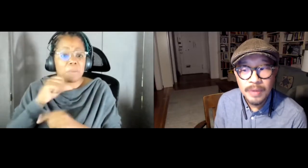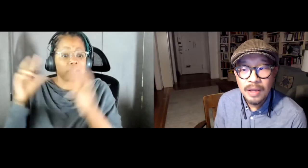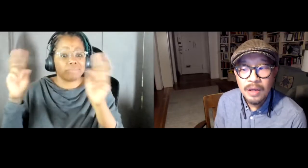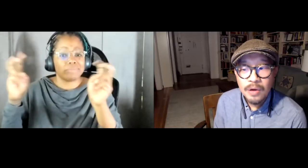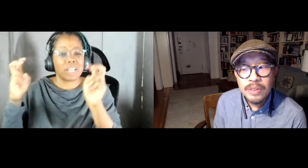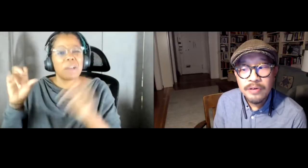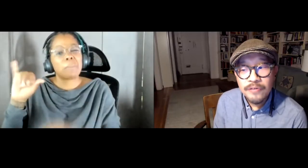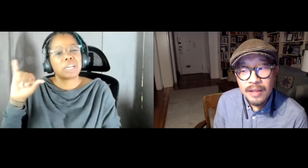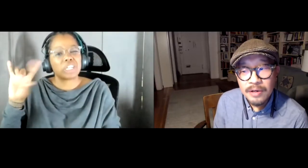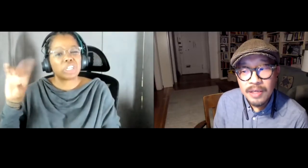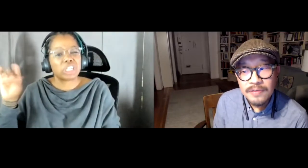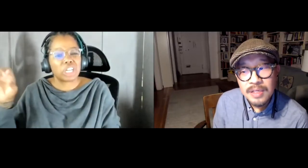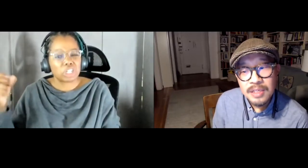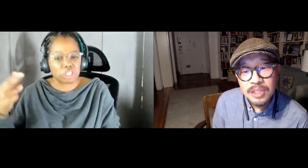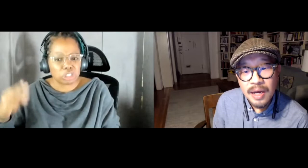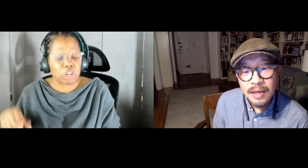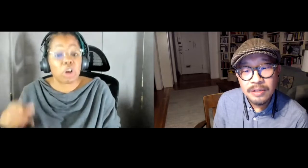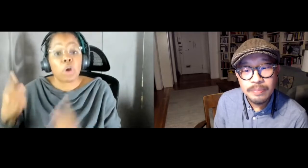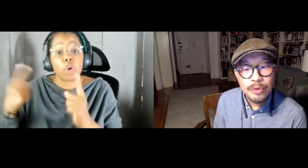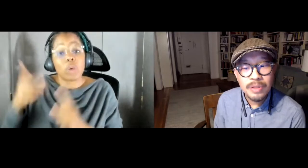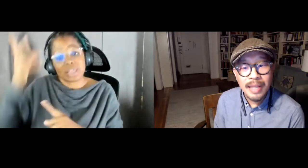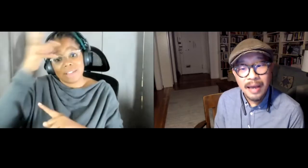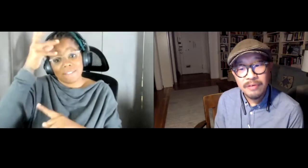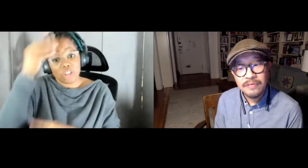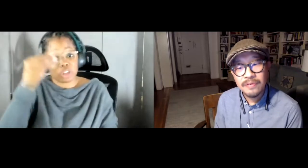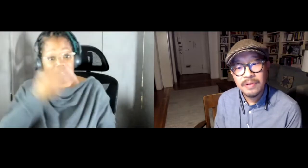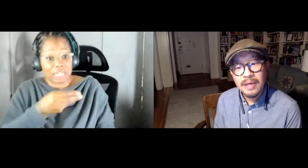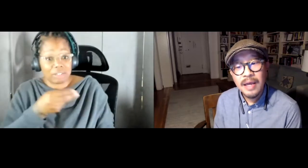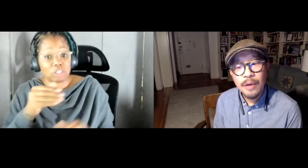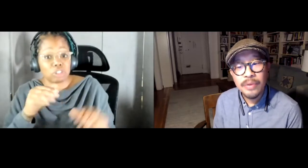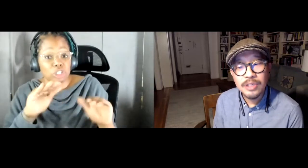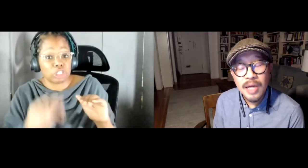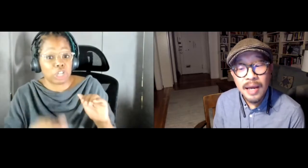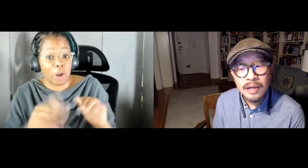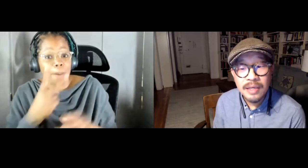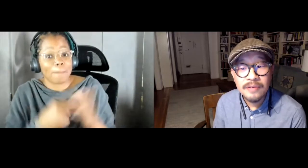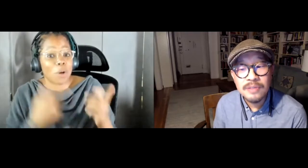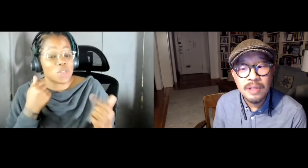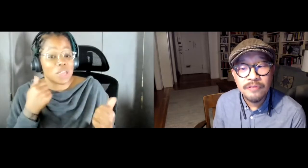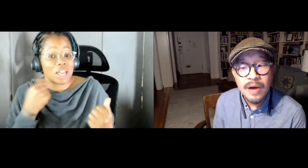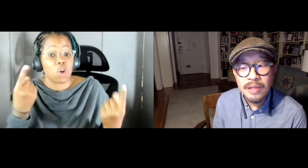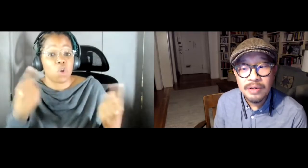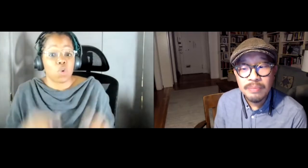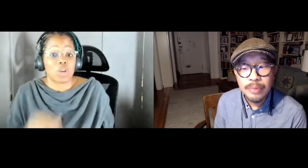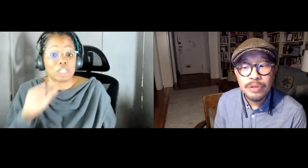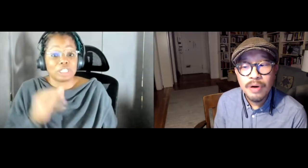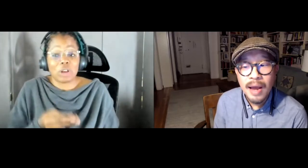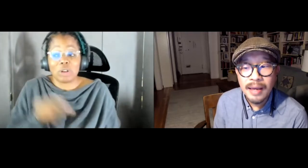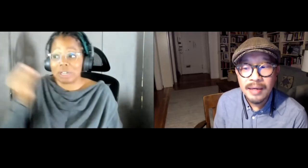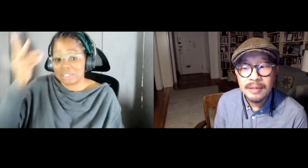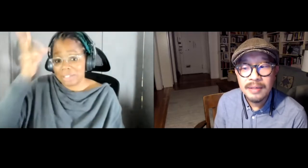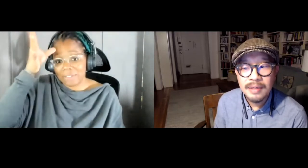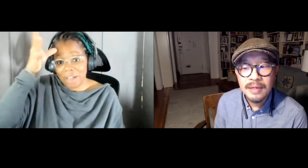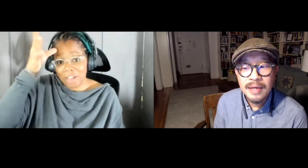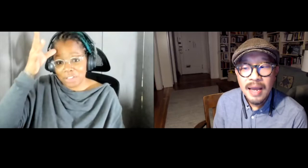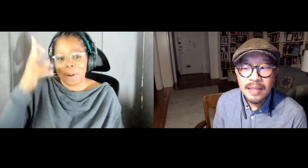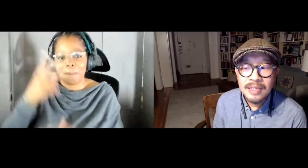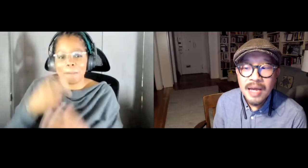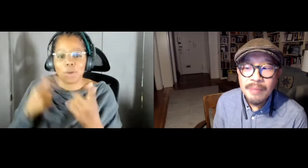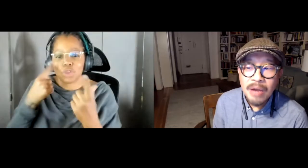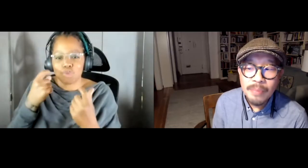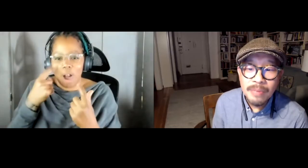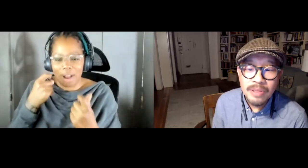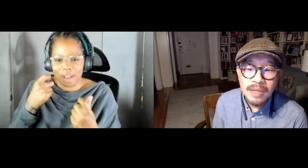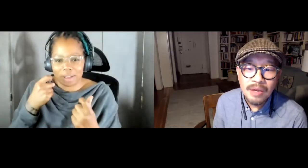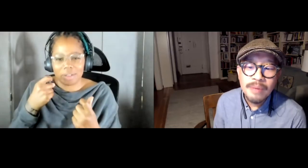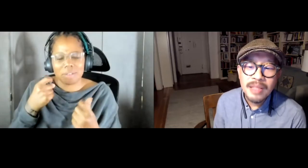saying, "When the father gives to the child, both laugh. And when the child gives to the father, both cry." At the